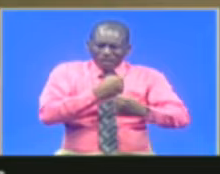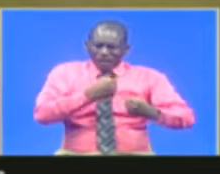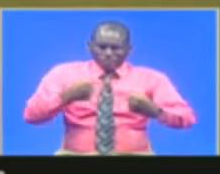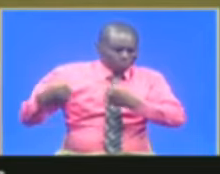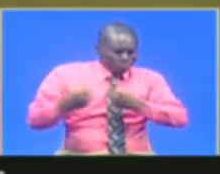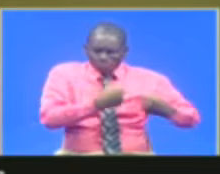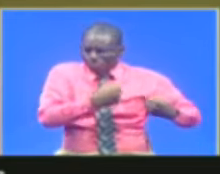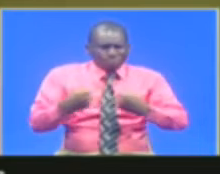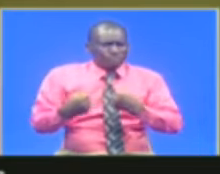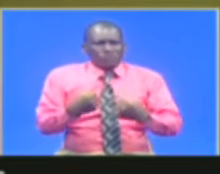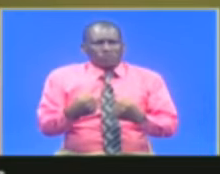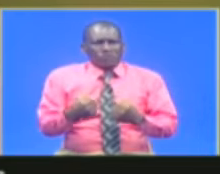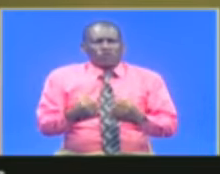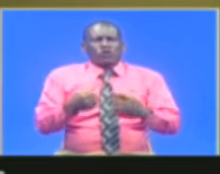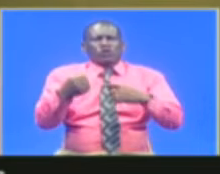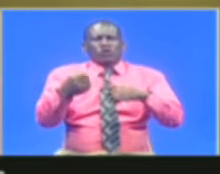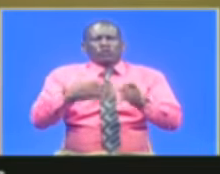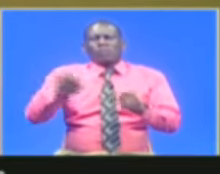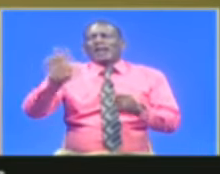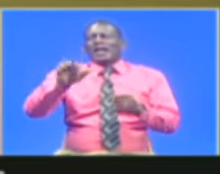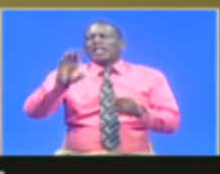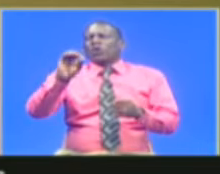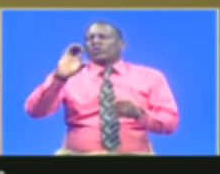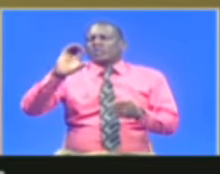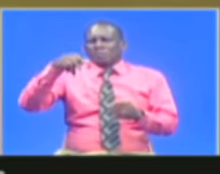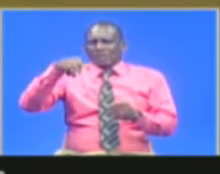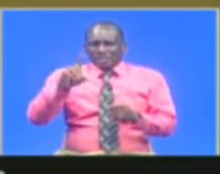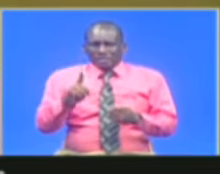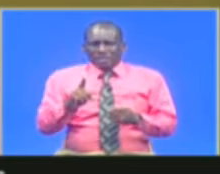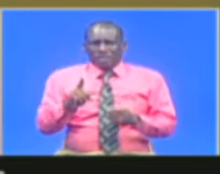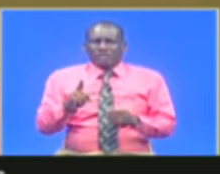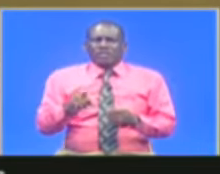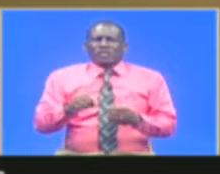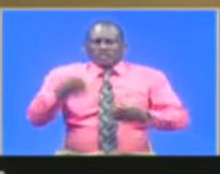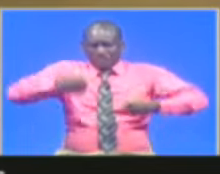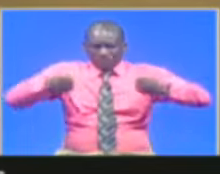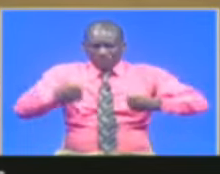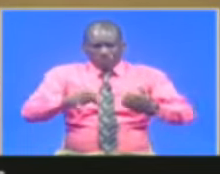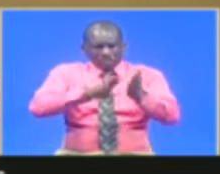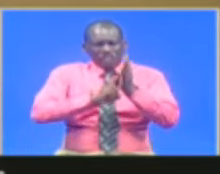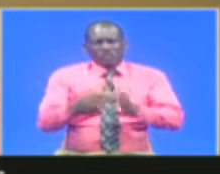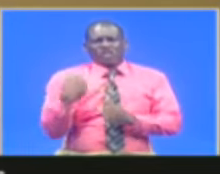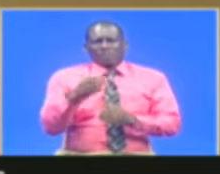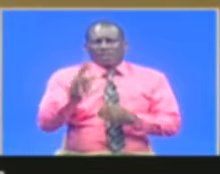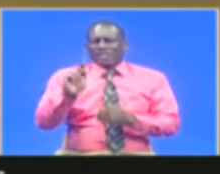pull. According to the Langata OCPD Gregory Mutiso, the vehicle registration number